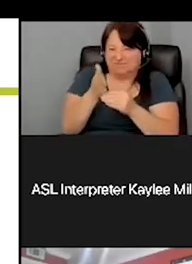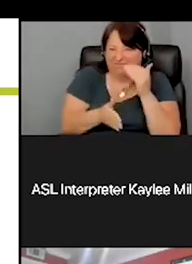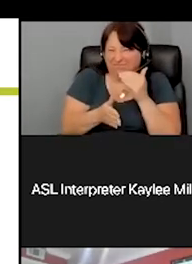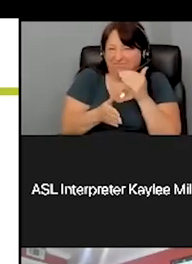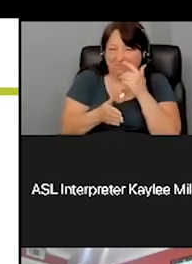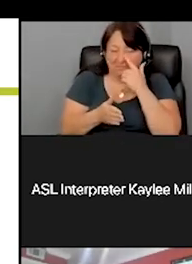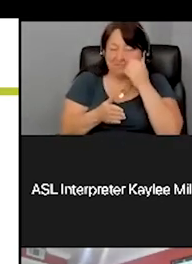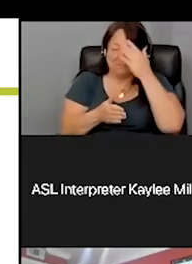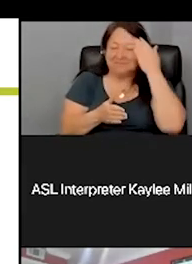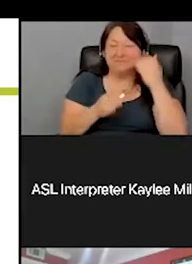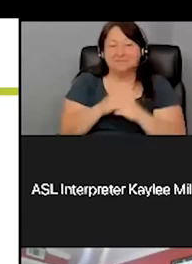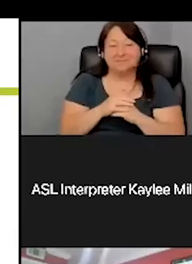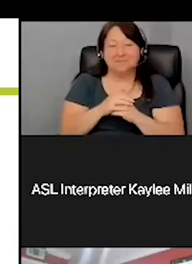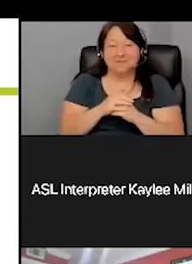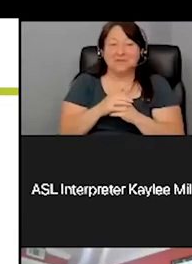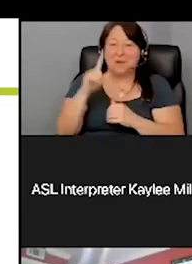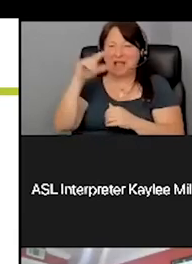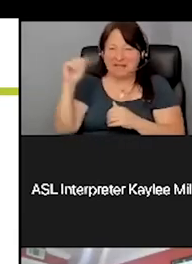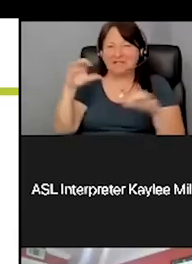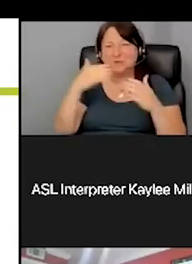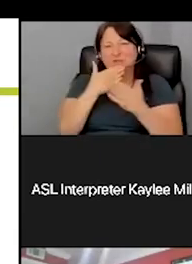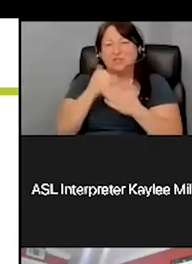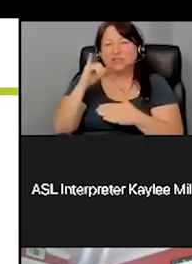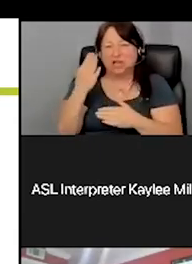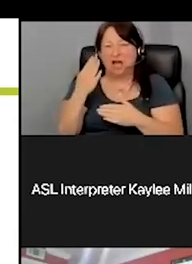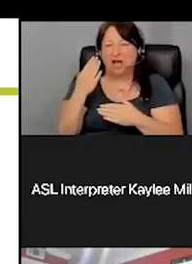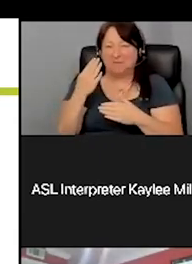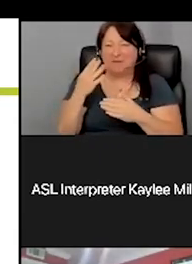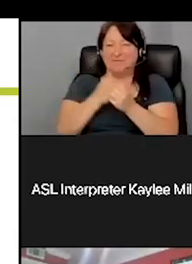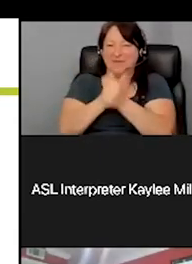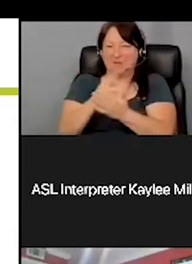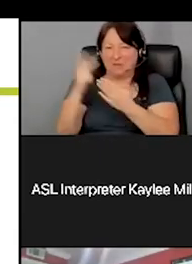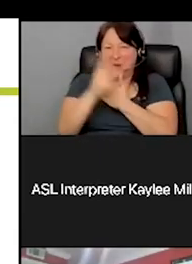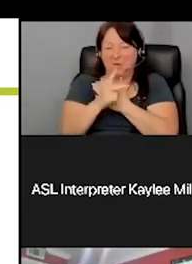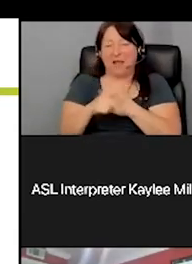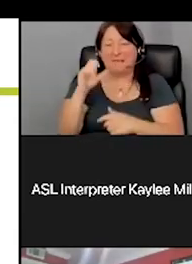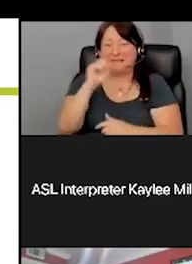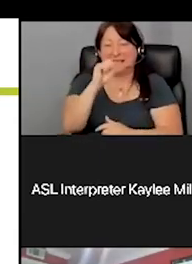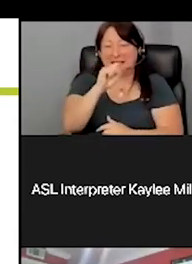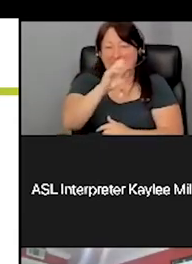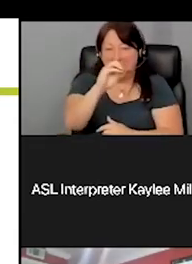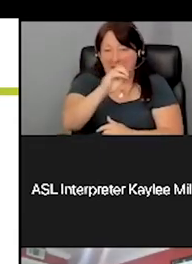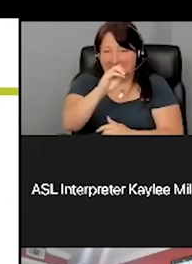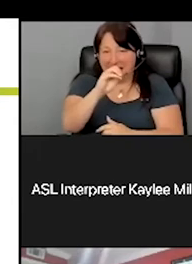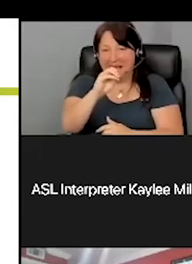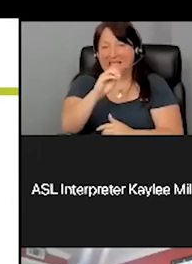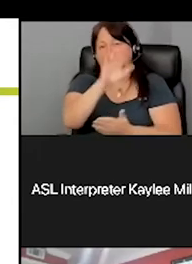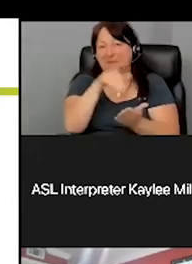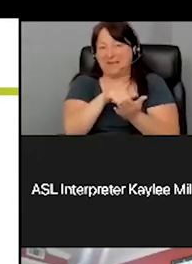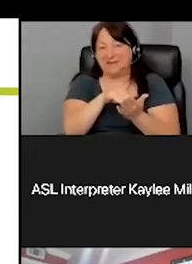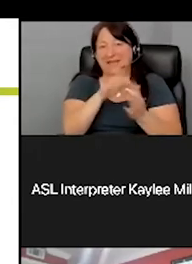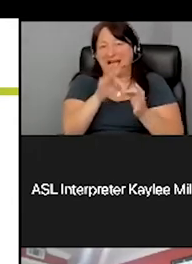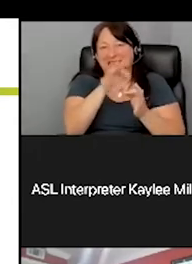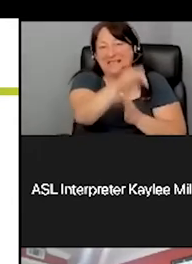doing a pretty good job, you know, pushing that program through. Santa Monica is in the middle of it. They got delayed by